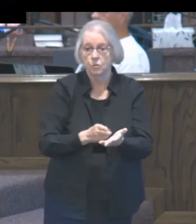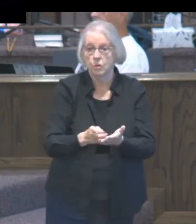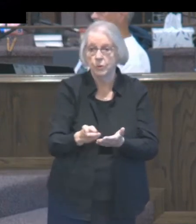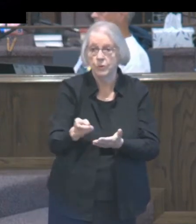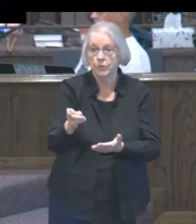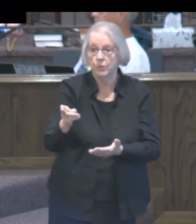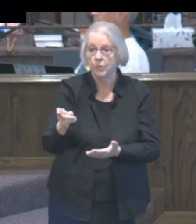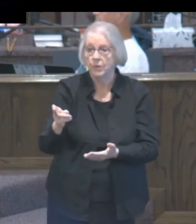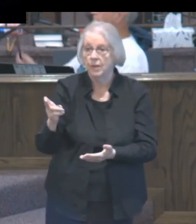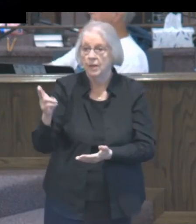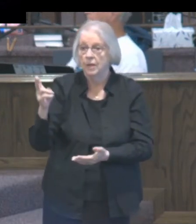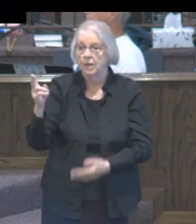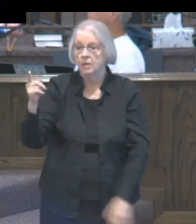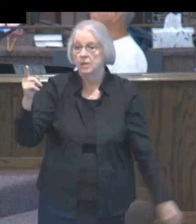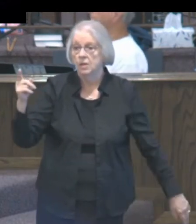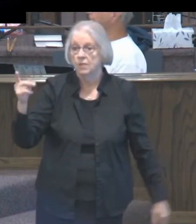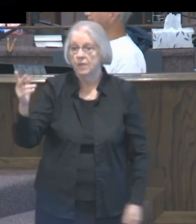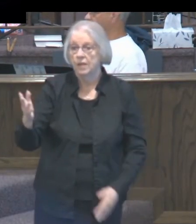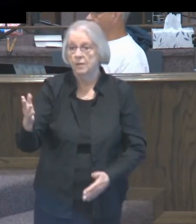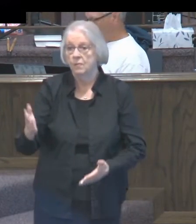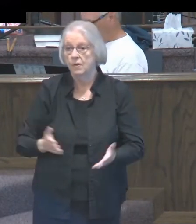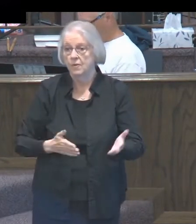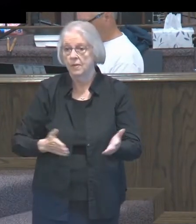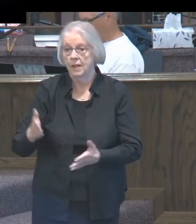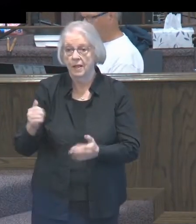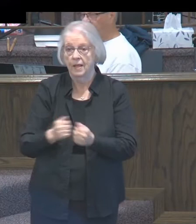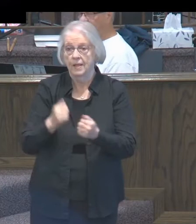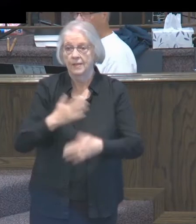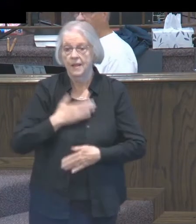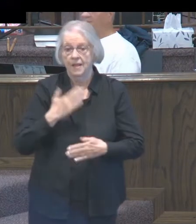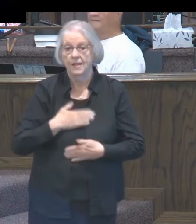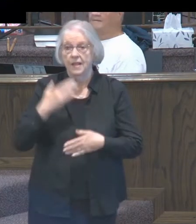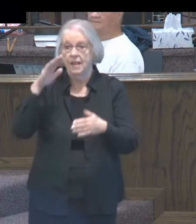Serve Him with gladness.